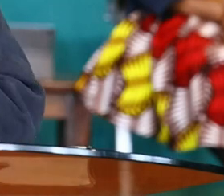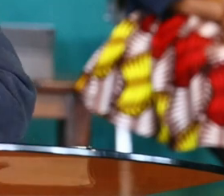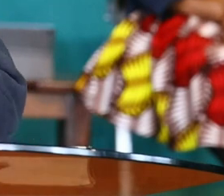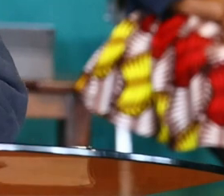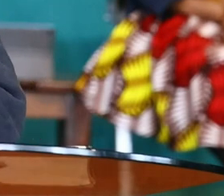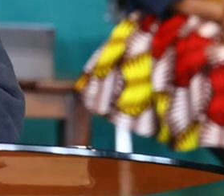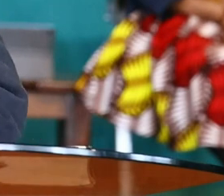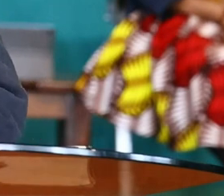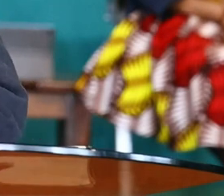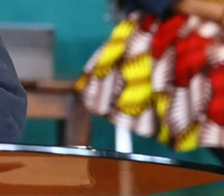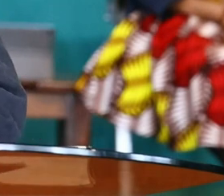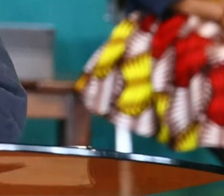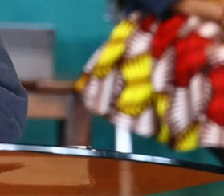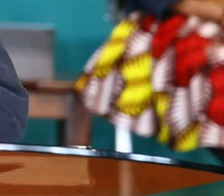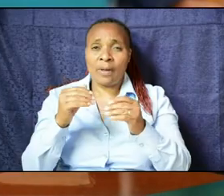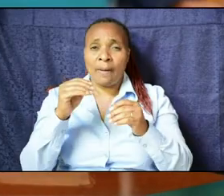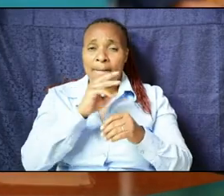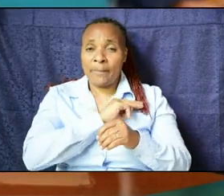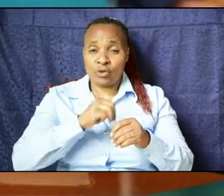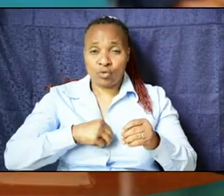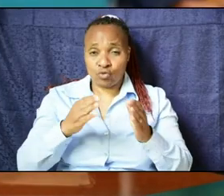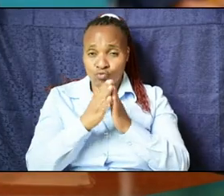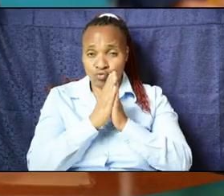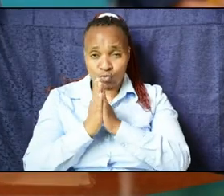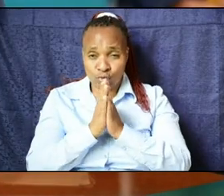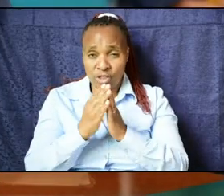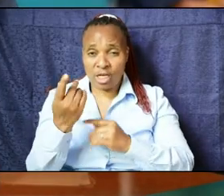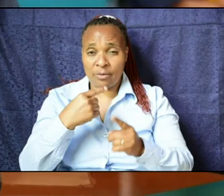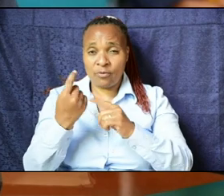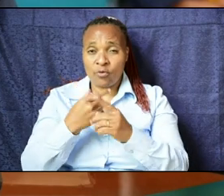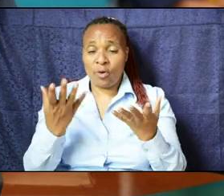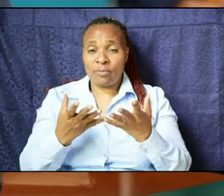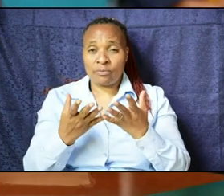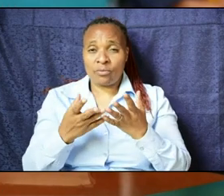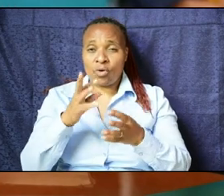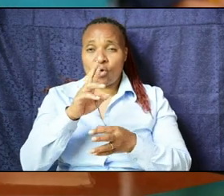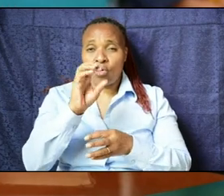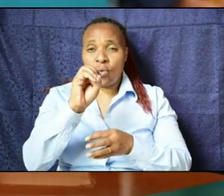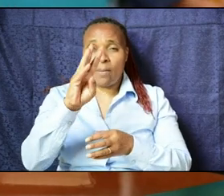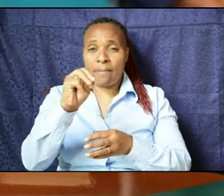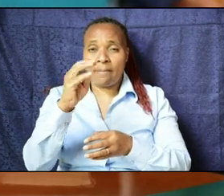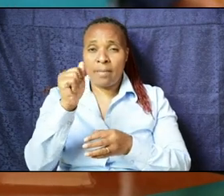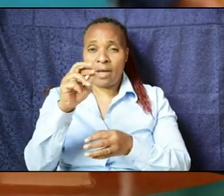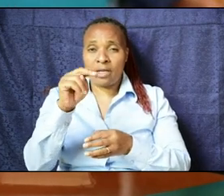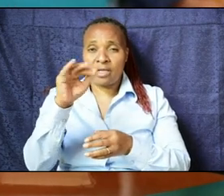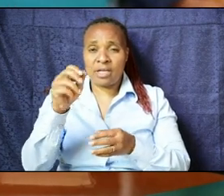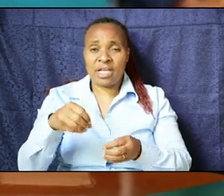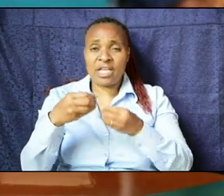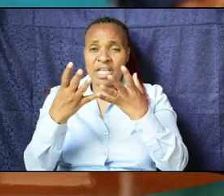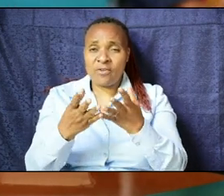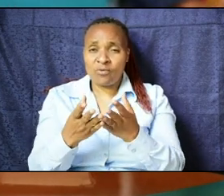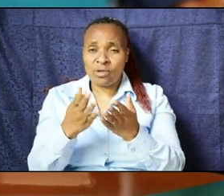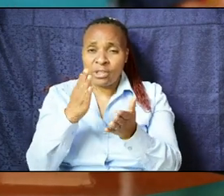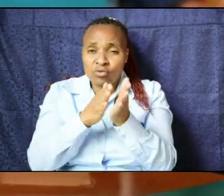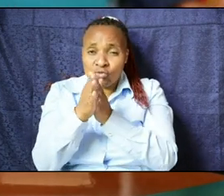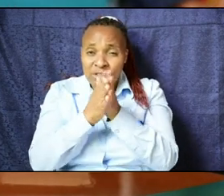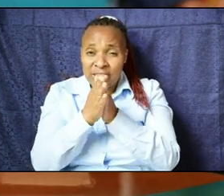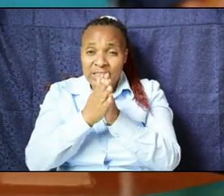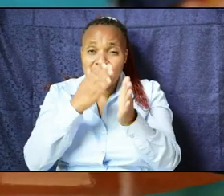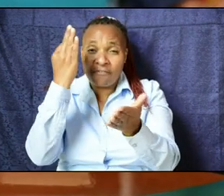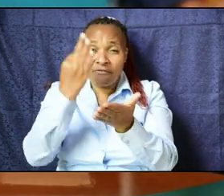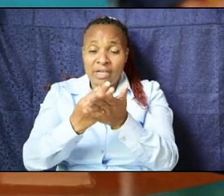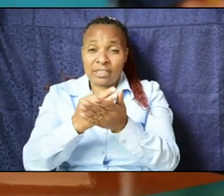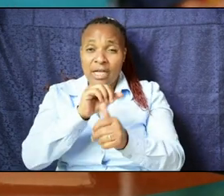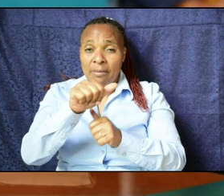Like the previous one, this mission story will be coming from the country of Romania, and I'll start off by giving out some interesting facts about the